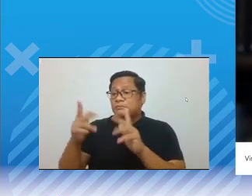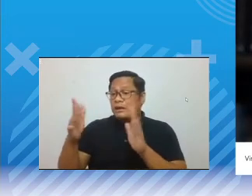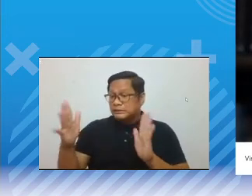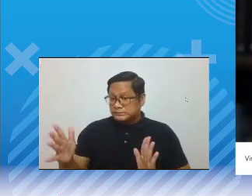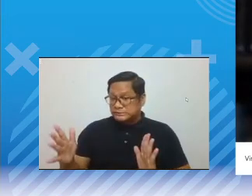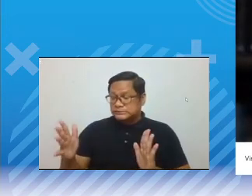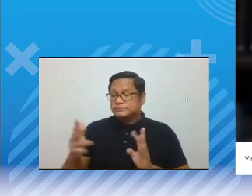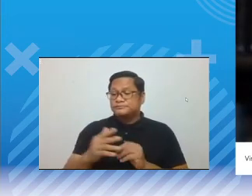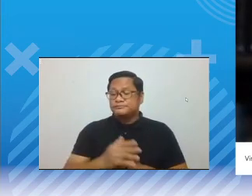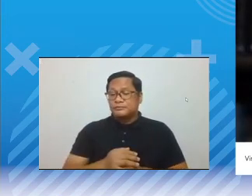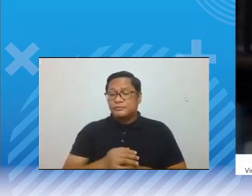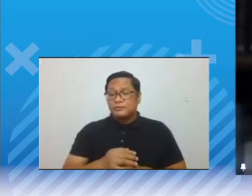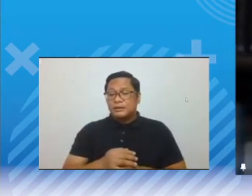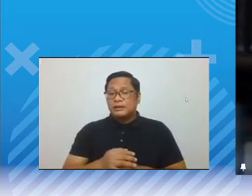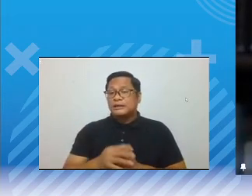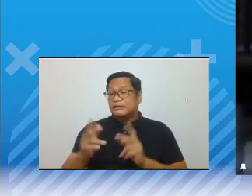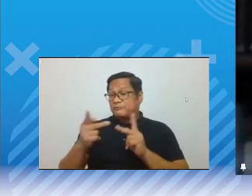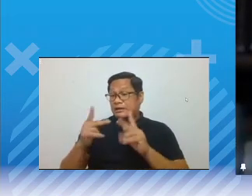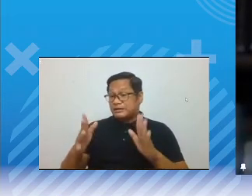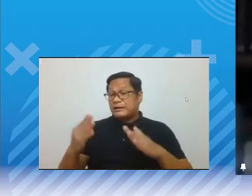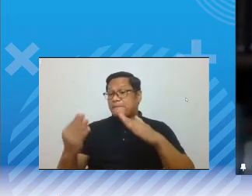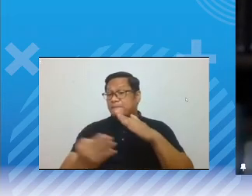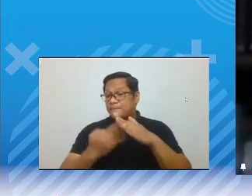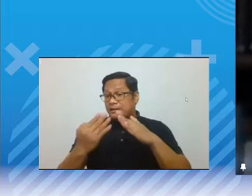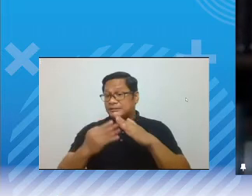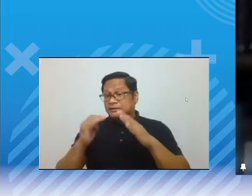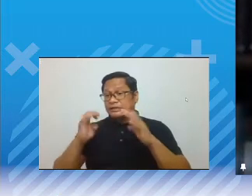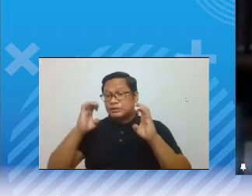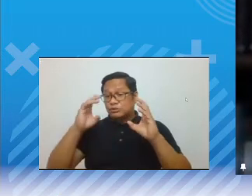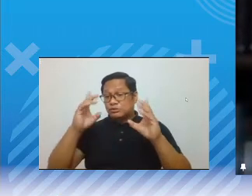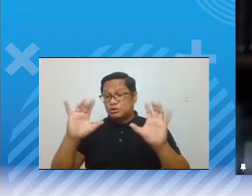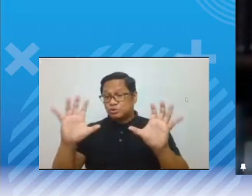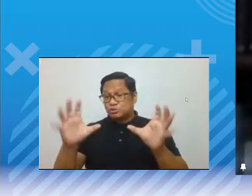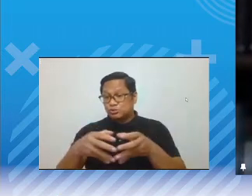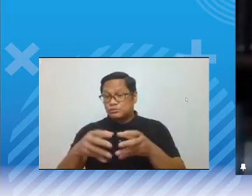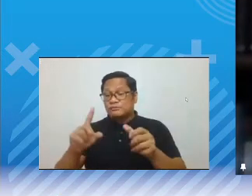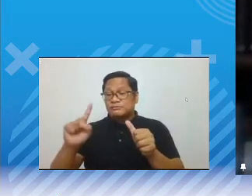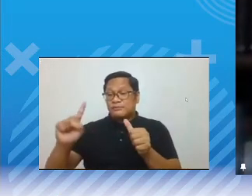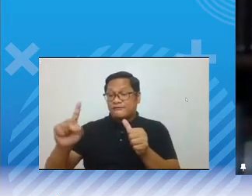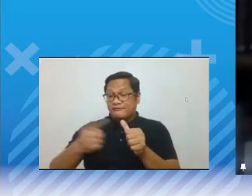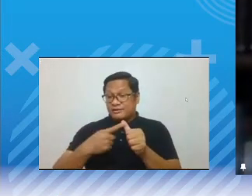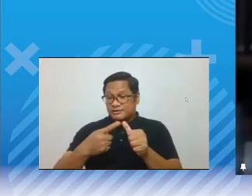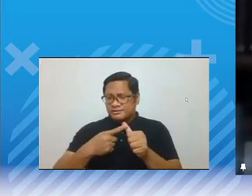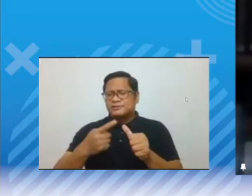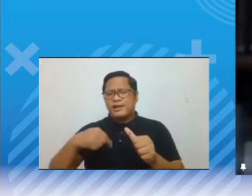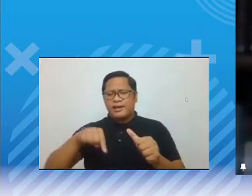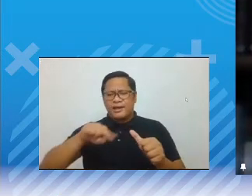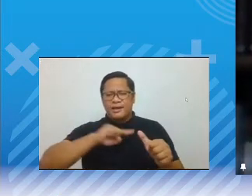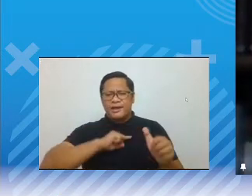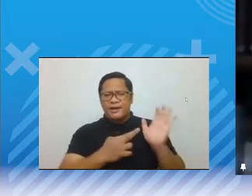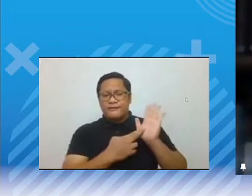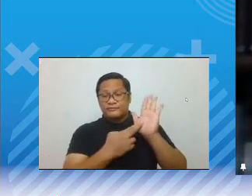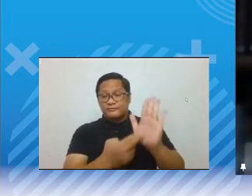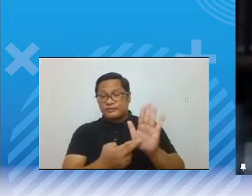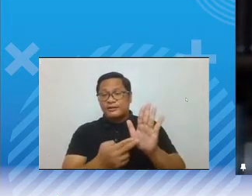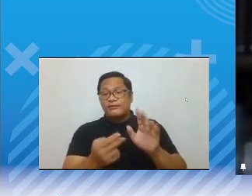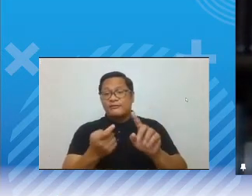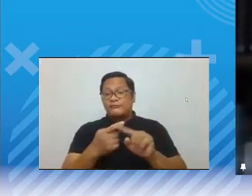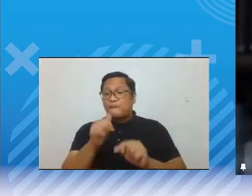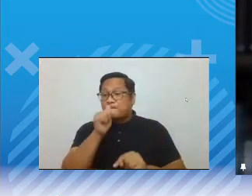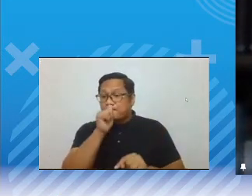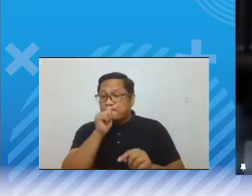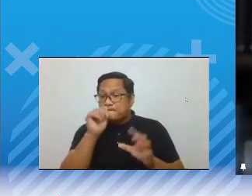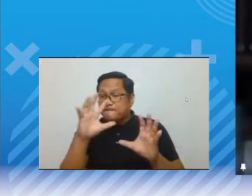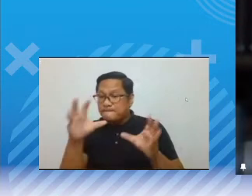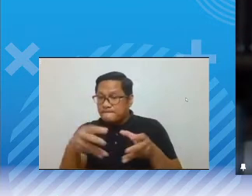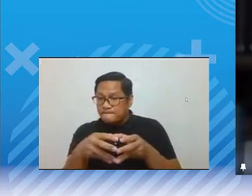sa basic education sector. So first up po, meron po tayong representante mula sa isang private school. Siya po